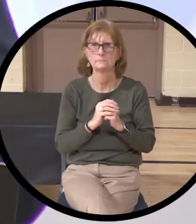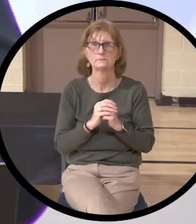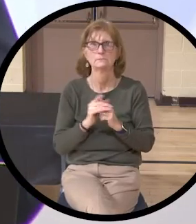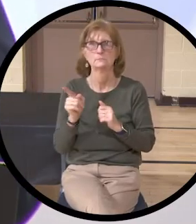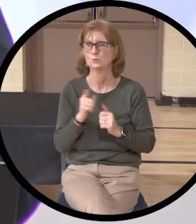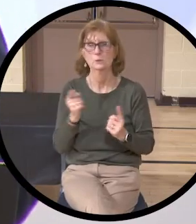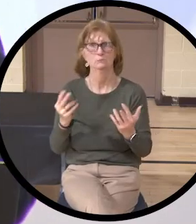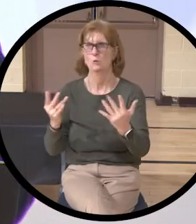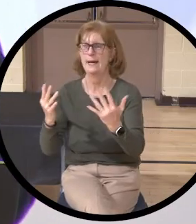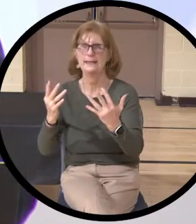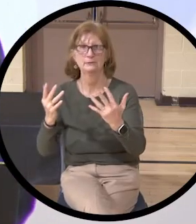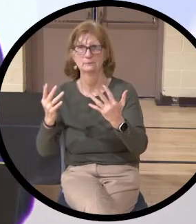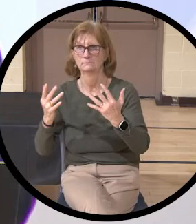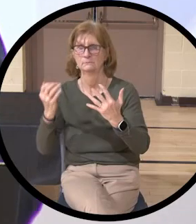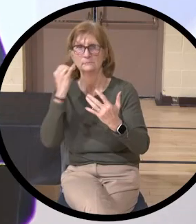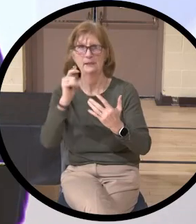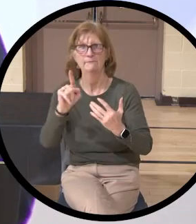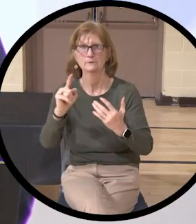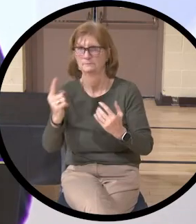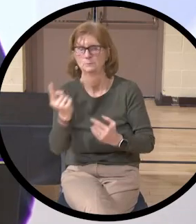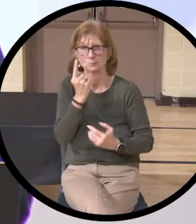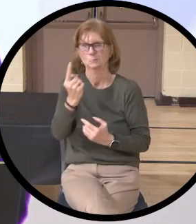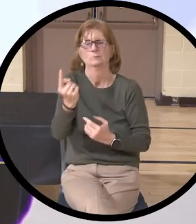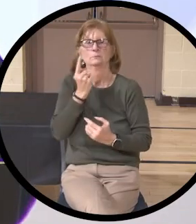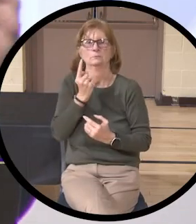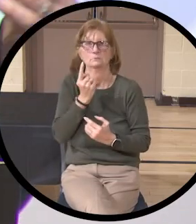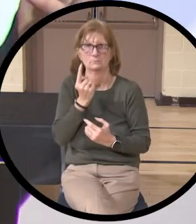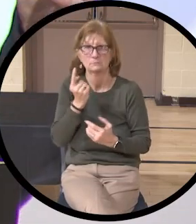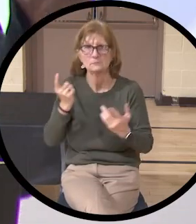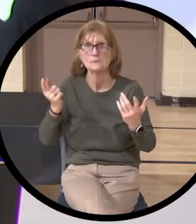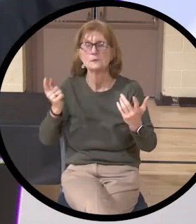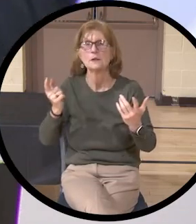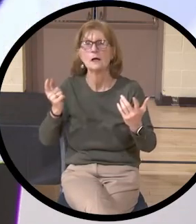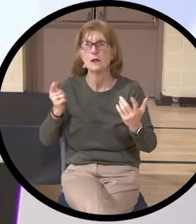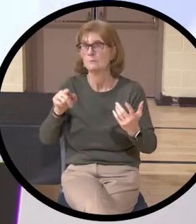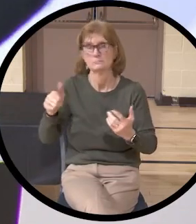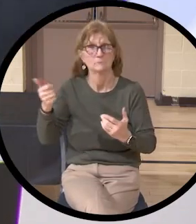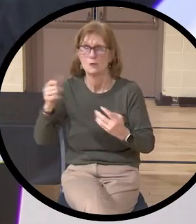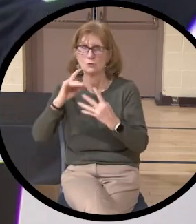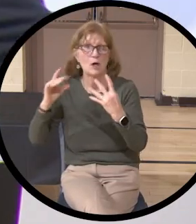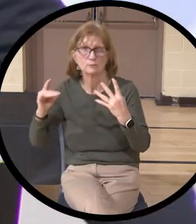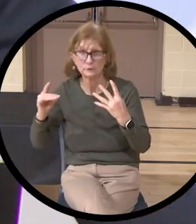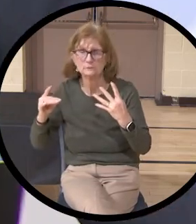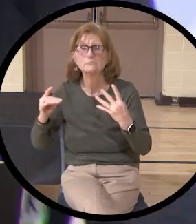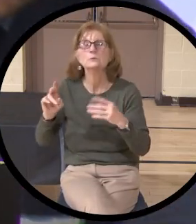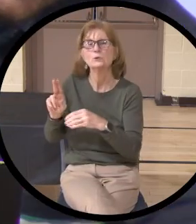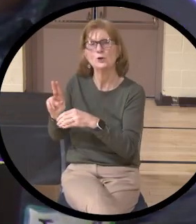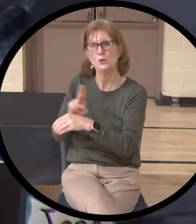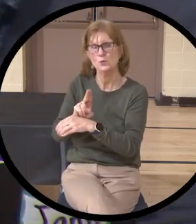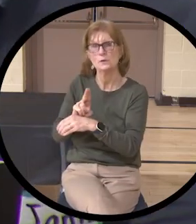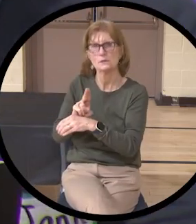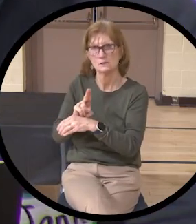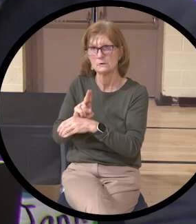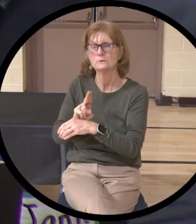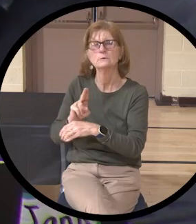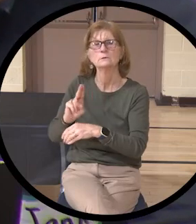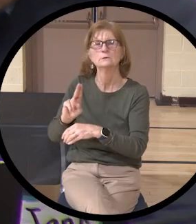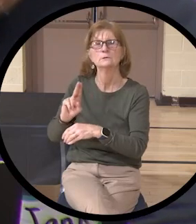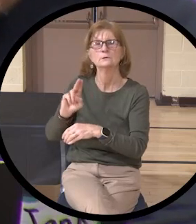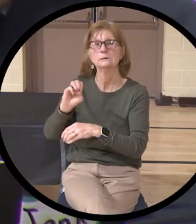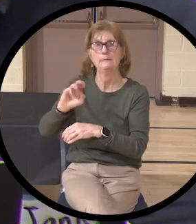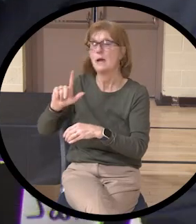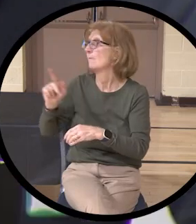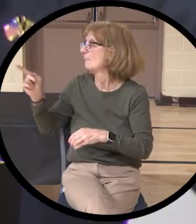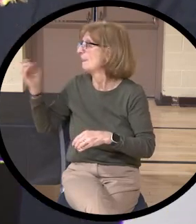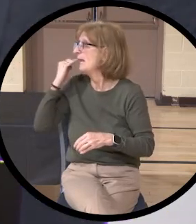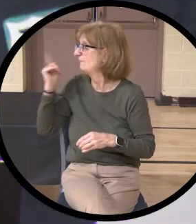around and linger if there's other folks that want to come up and ask questions. Otherwise, again, use the email here and we will route your